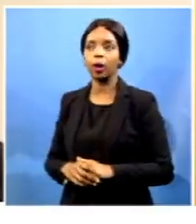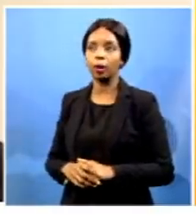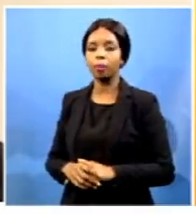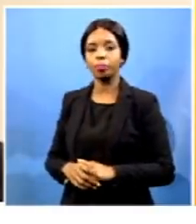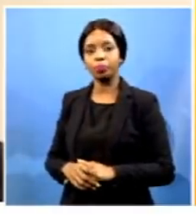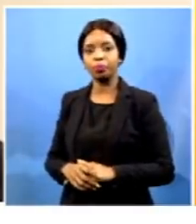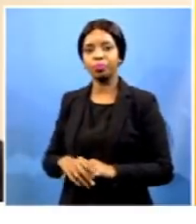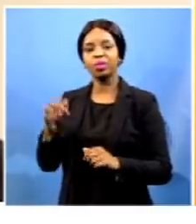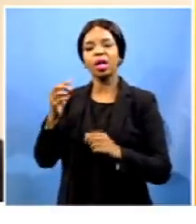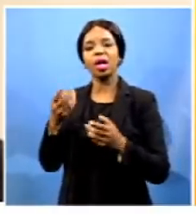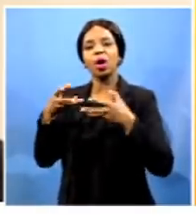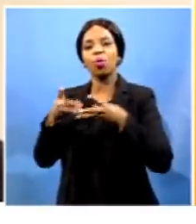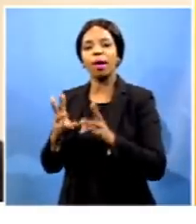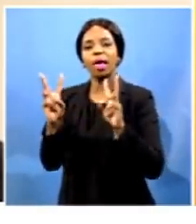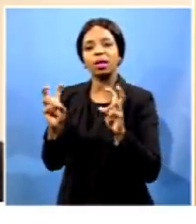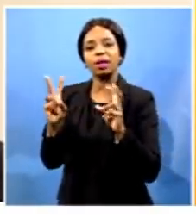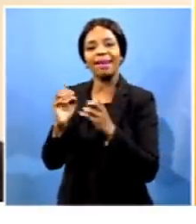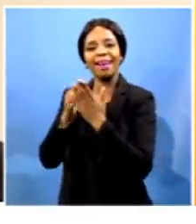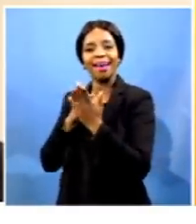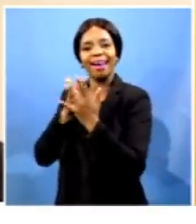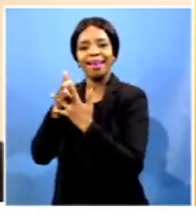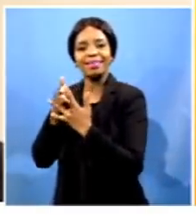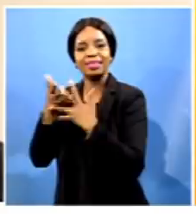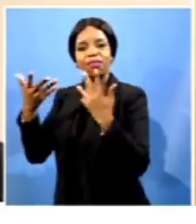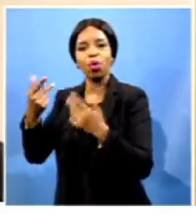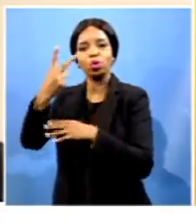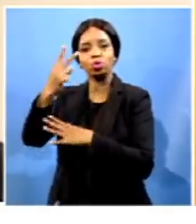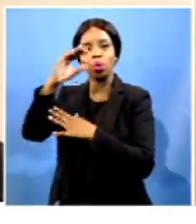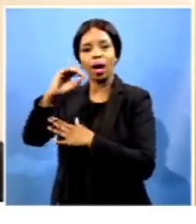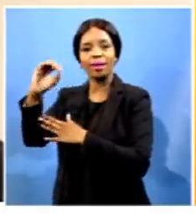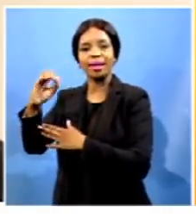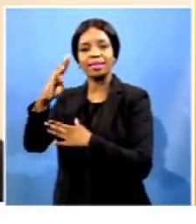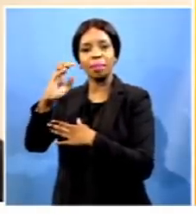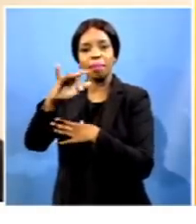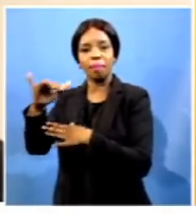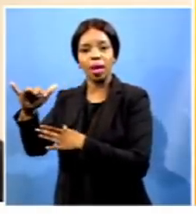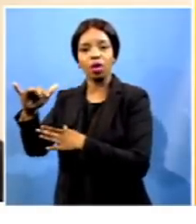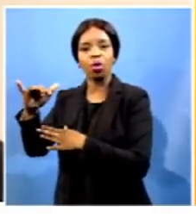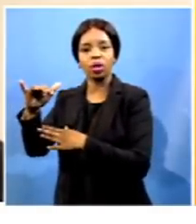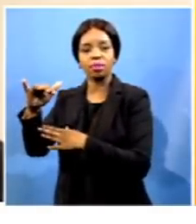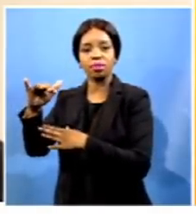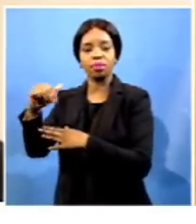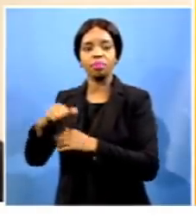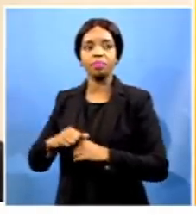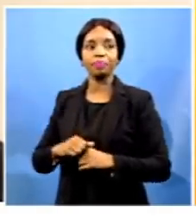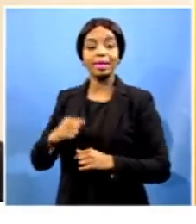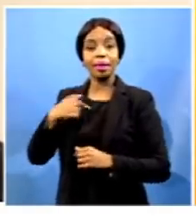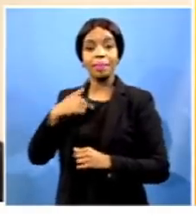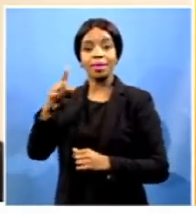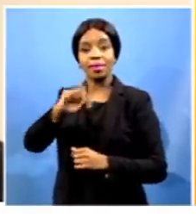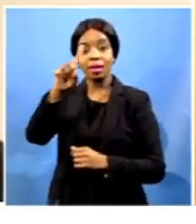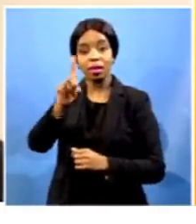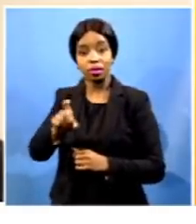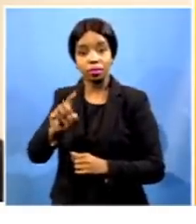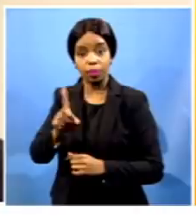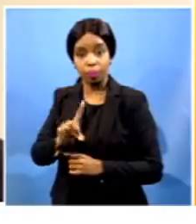also in excess of, within that 200 billion rand in loans from major banks. And my question to you is, will the